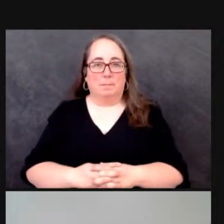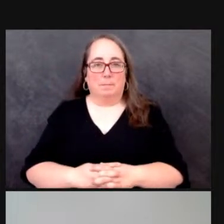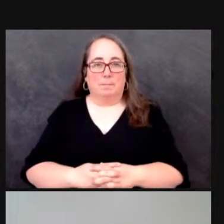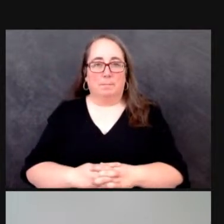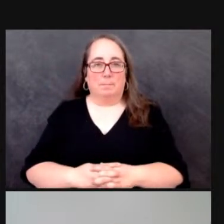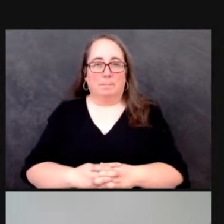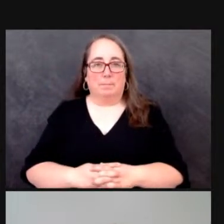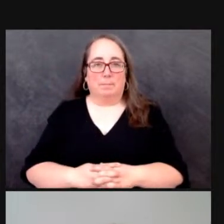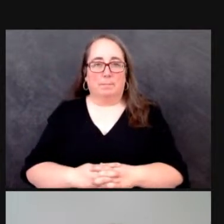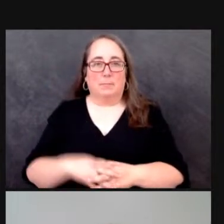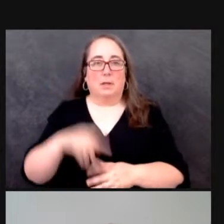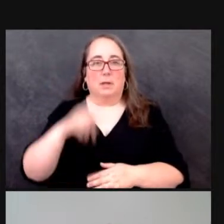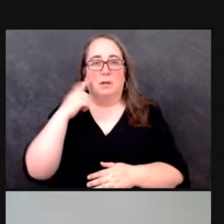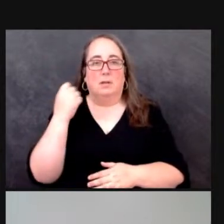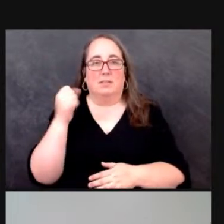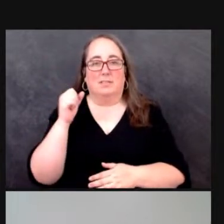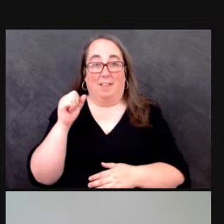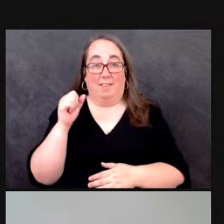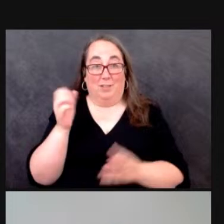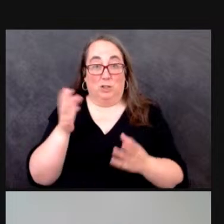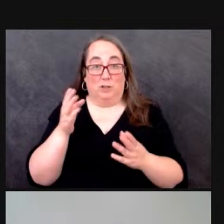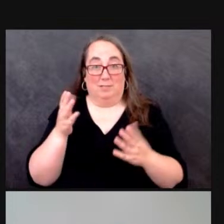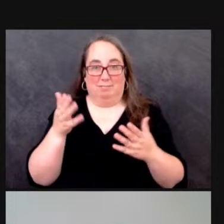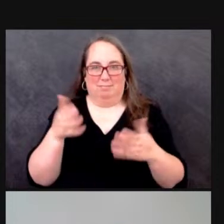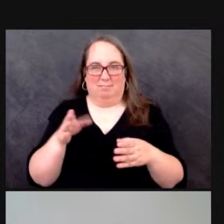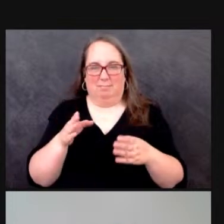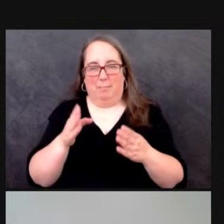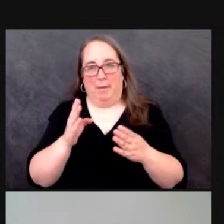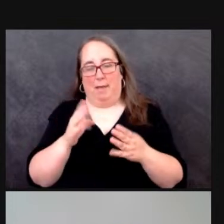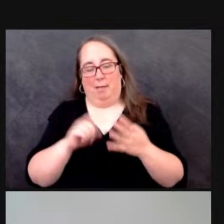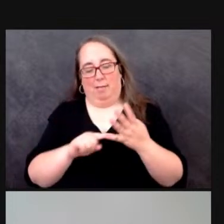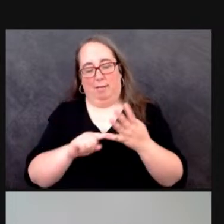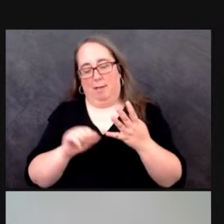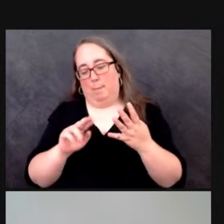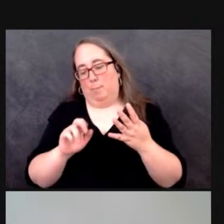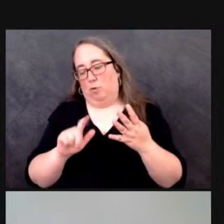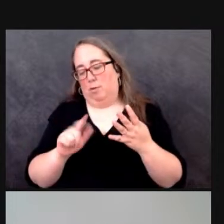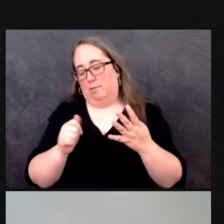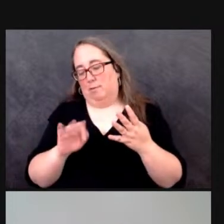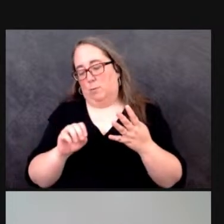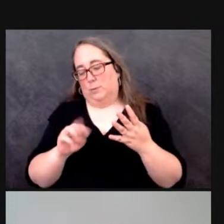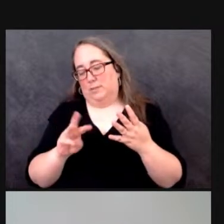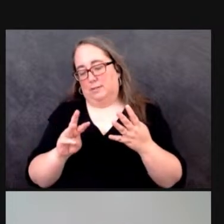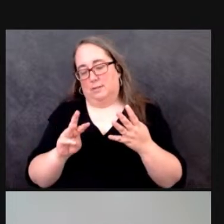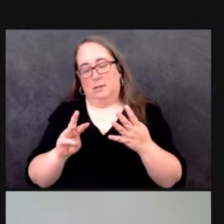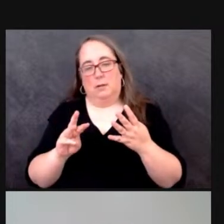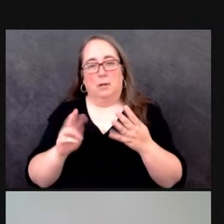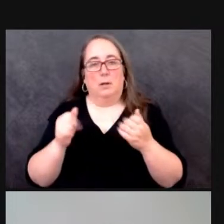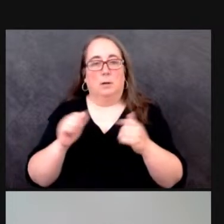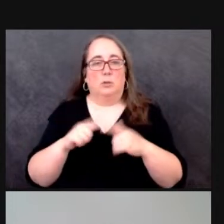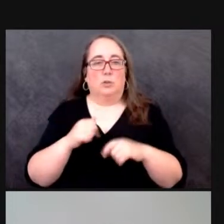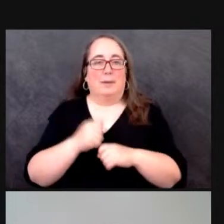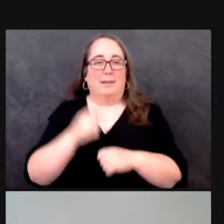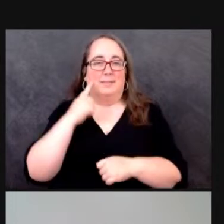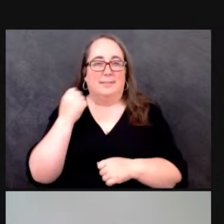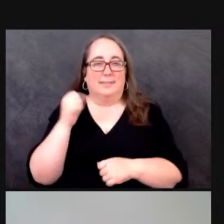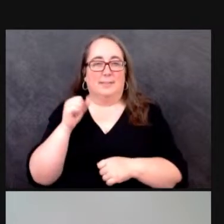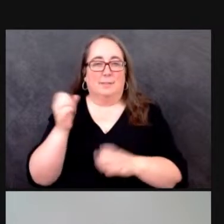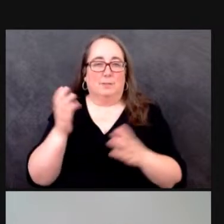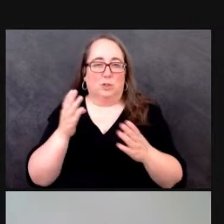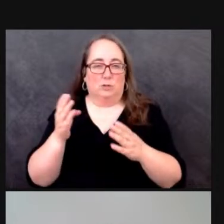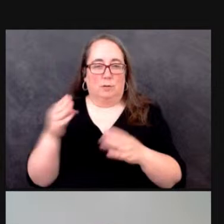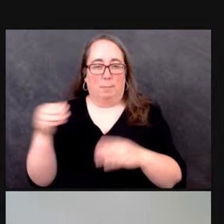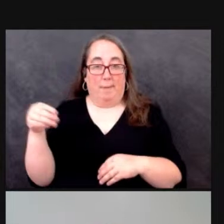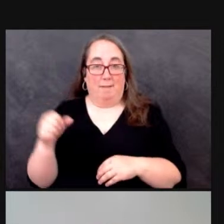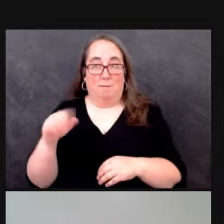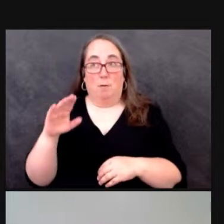The silver service was completed by late April 1906 in an attempt to make the silver service, paid for by